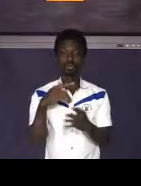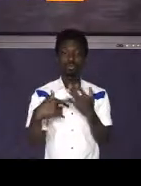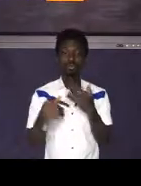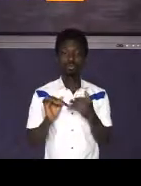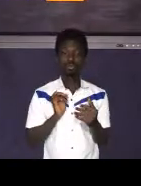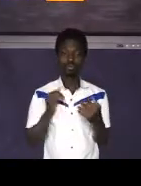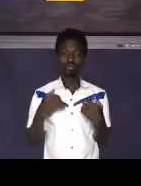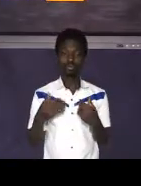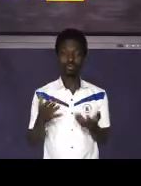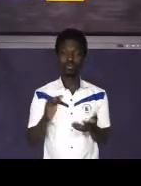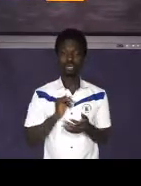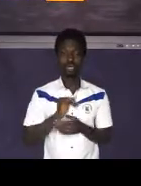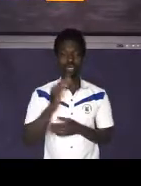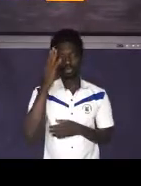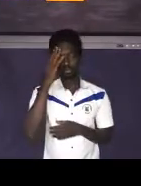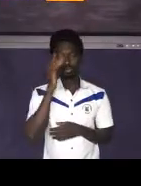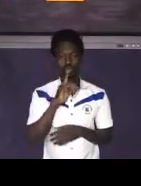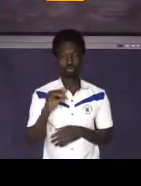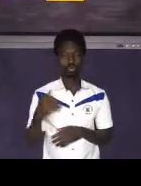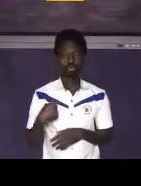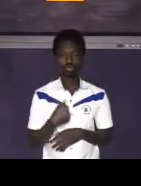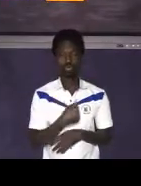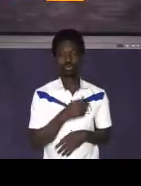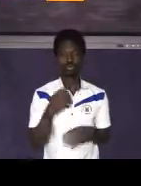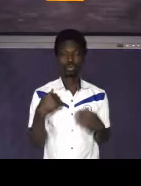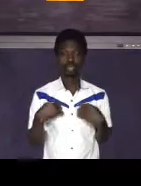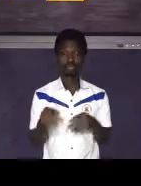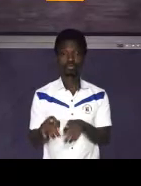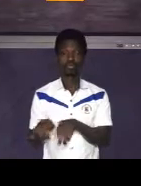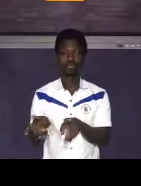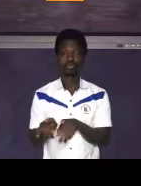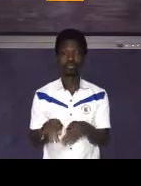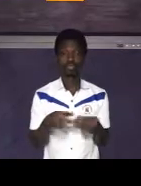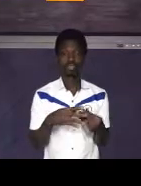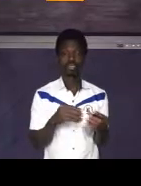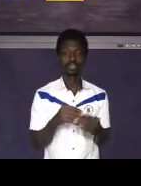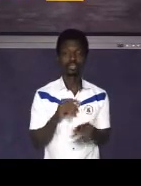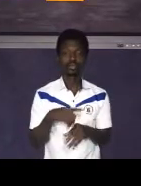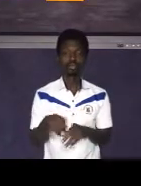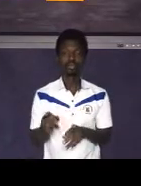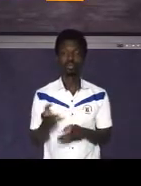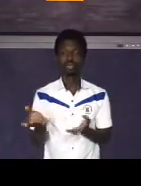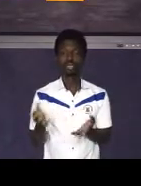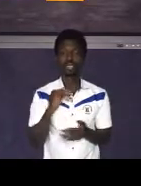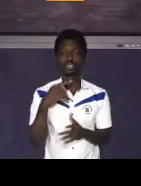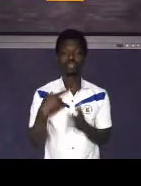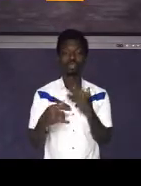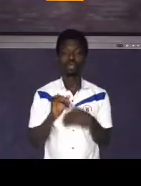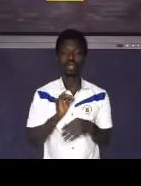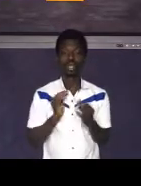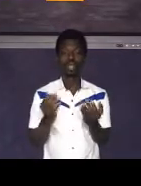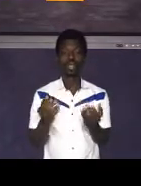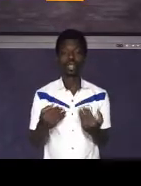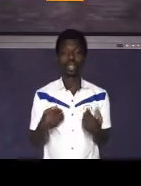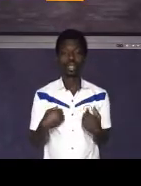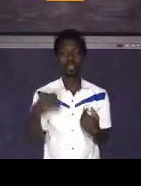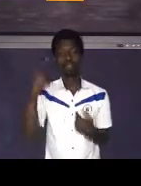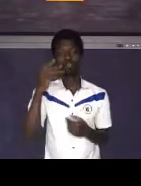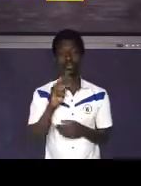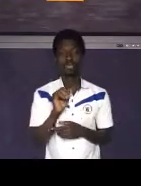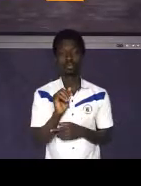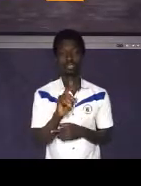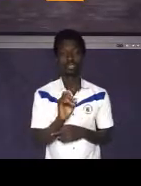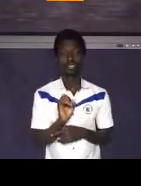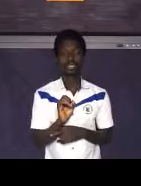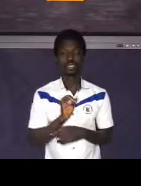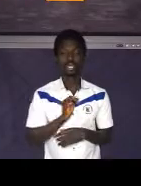have here. I know definitely we will have different sentences, but here is what I have. For made,